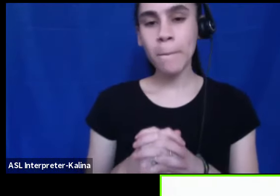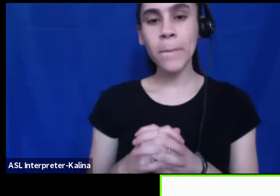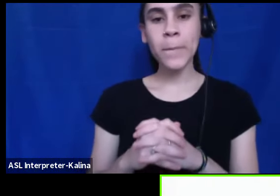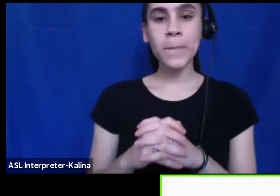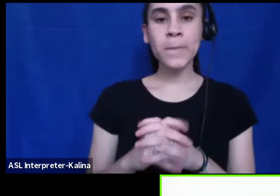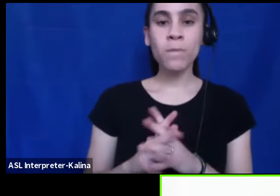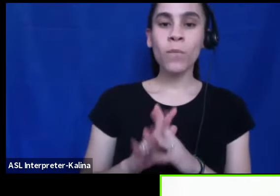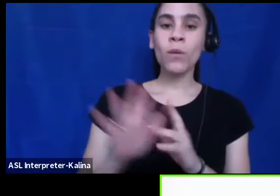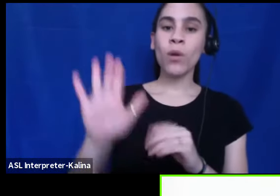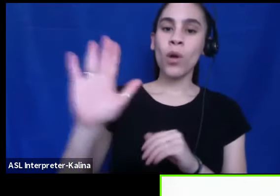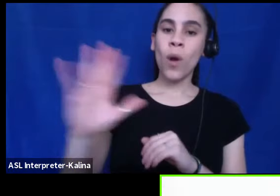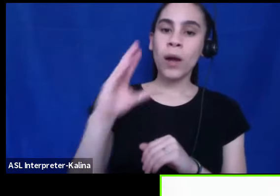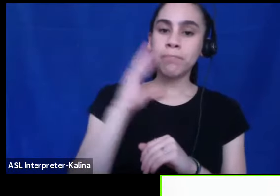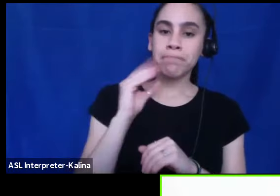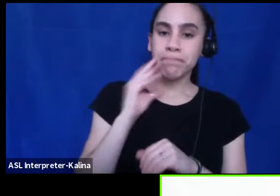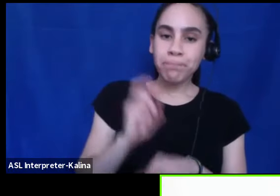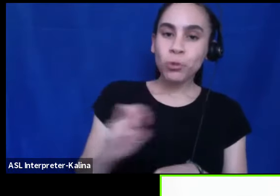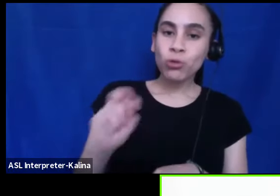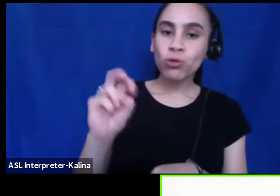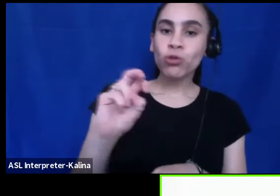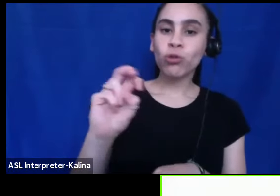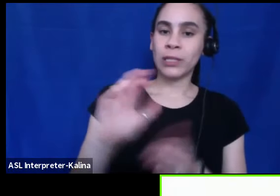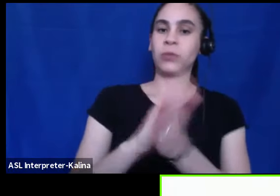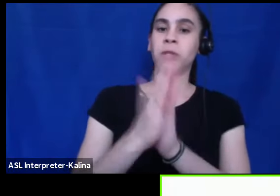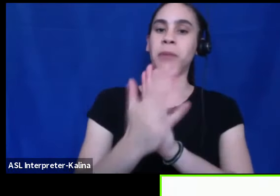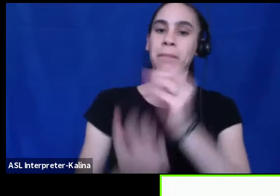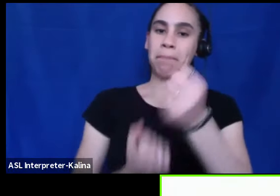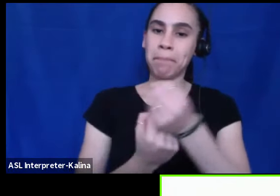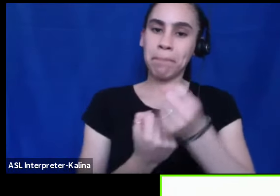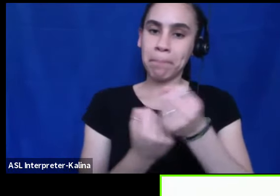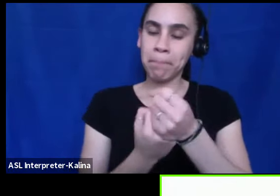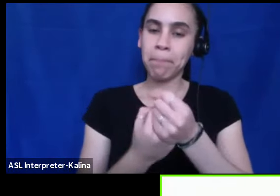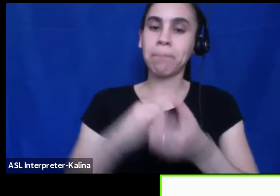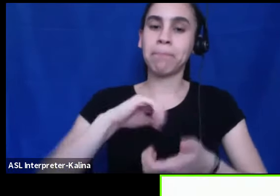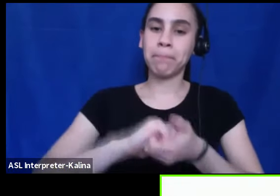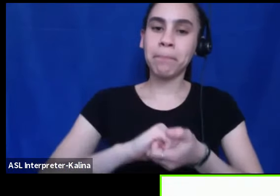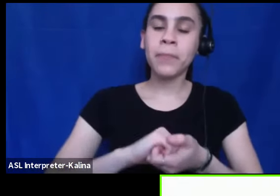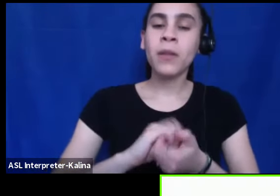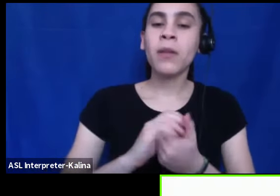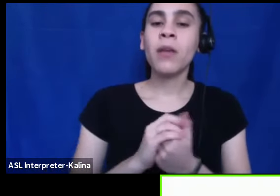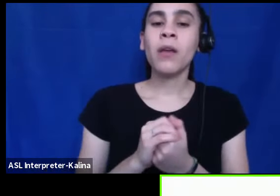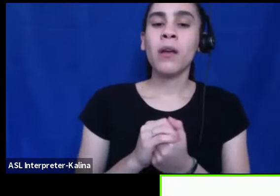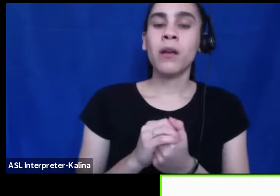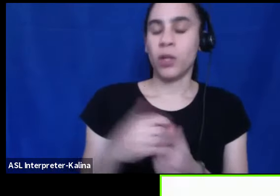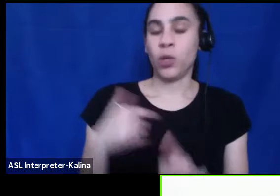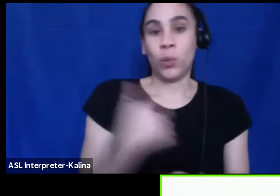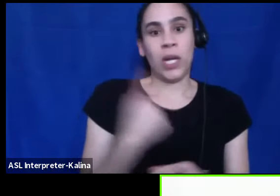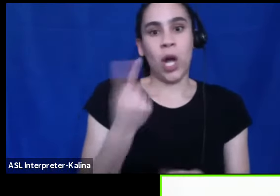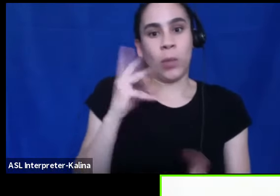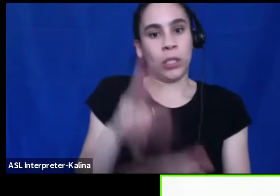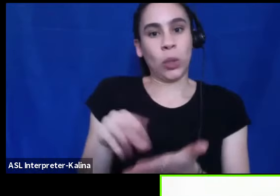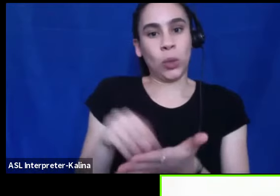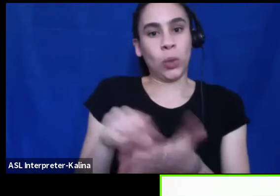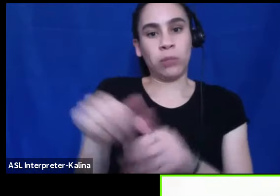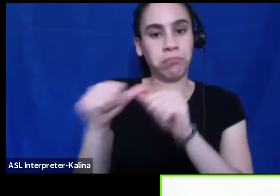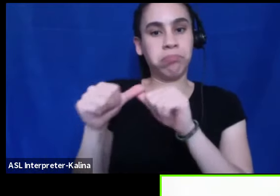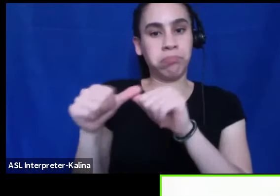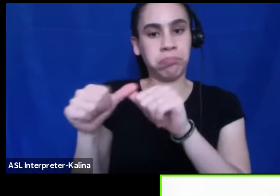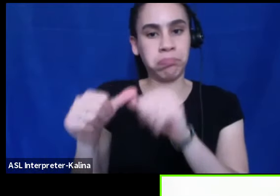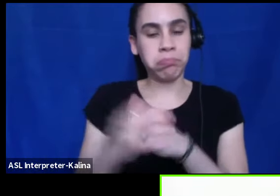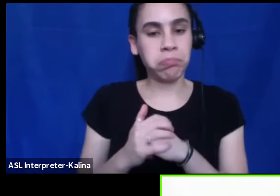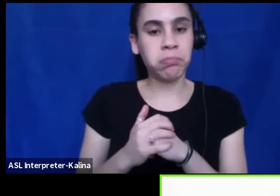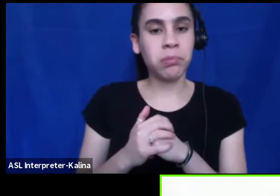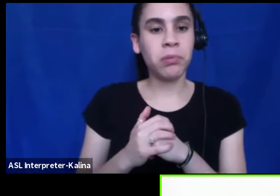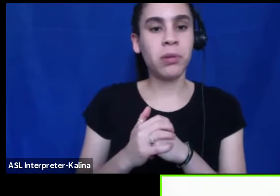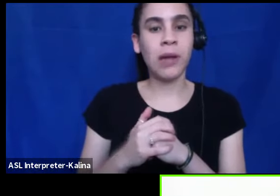journey to advocacy, like we all learn and we're always continuously learning. Like I'm sure you are, even in the